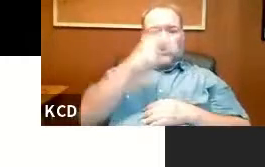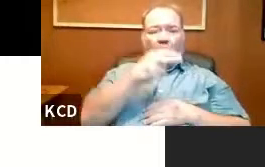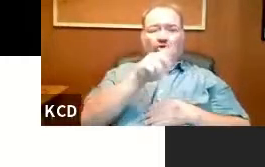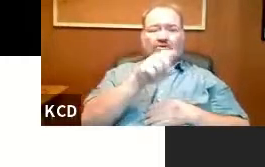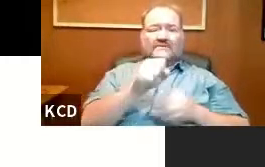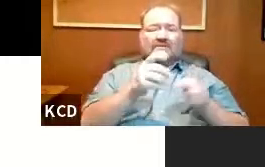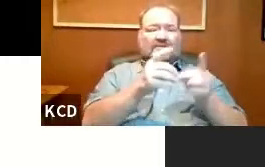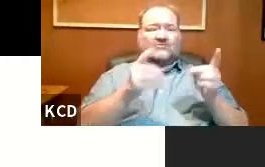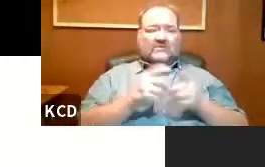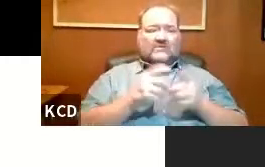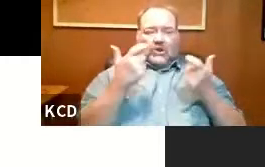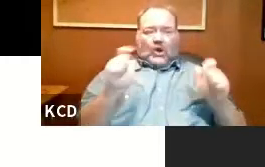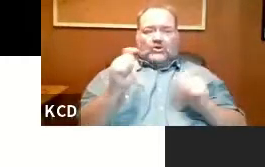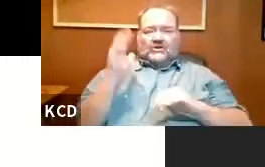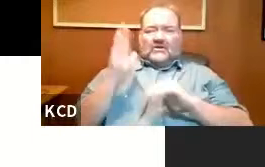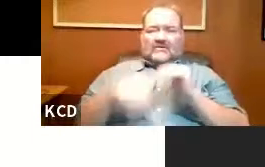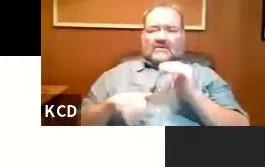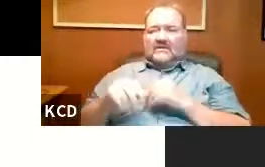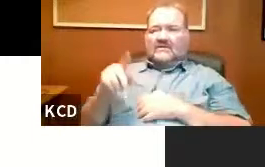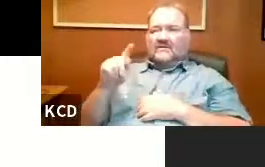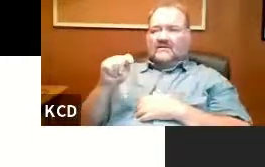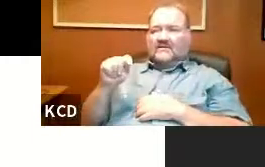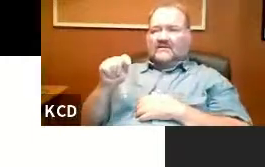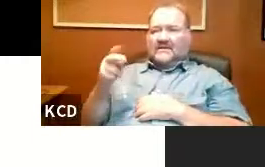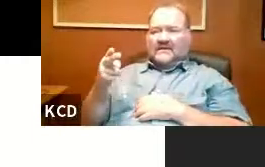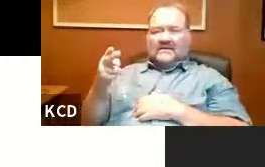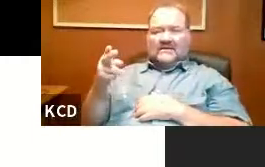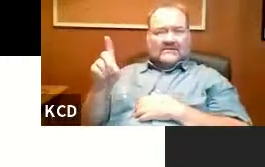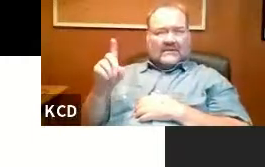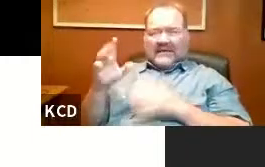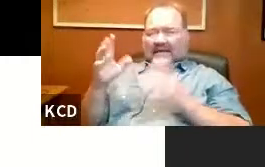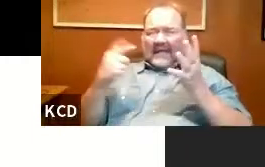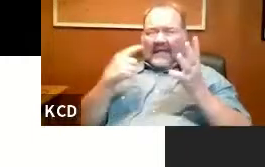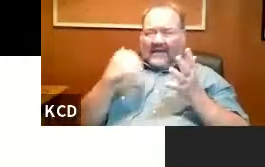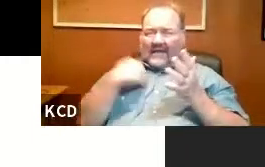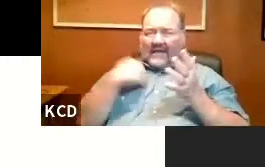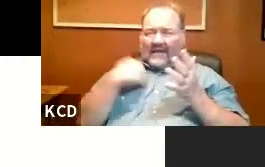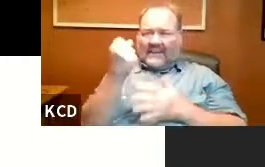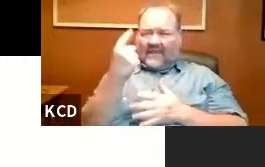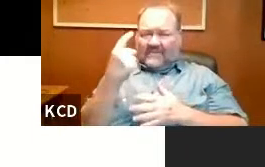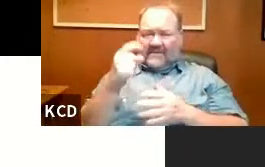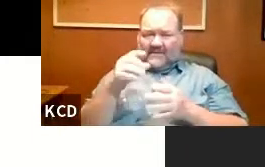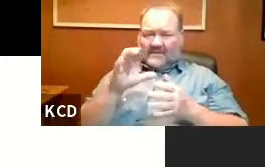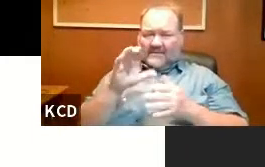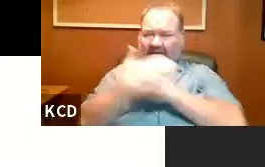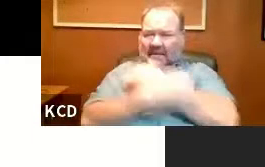district is larger than the THA district. Dr. Shamia, you have 11 counties in yours, correct?